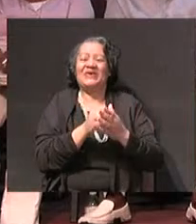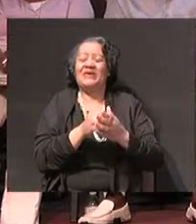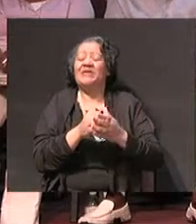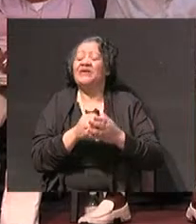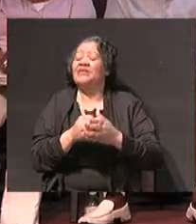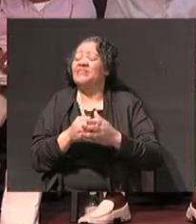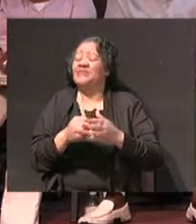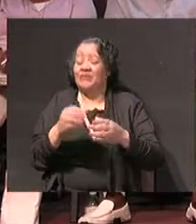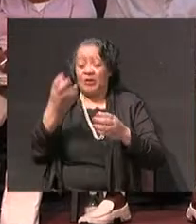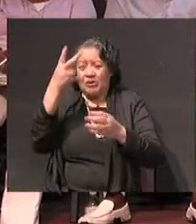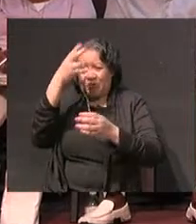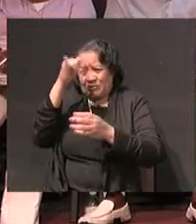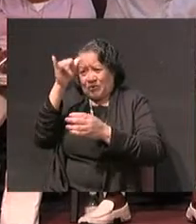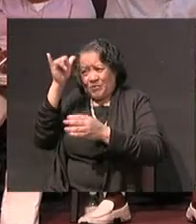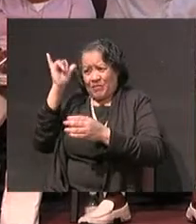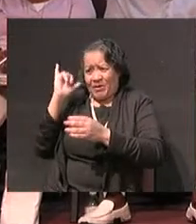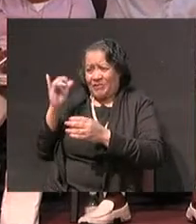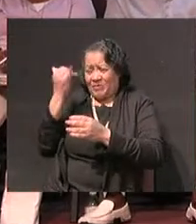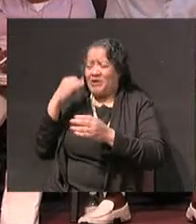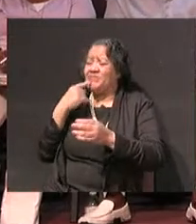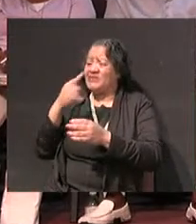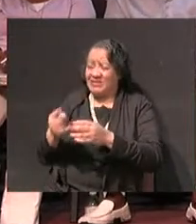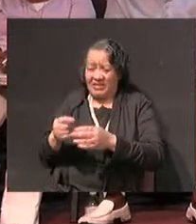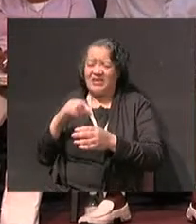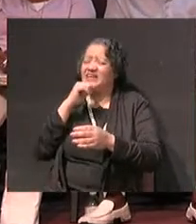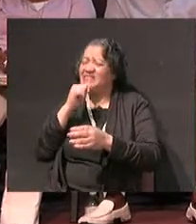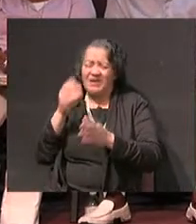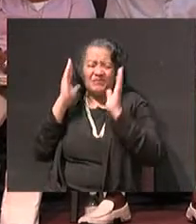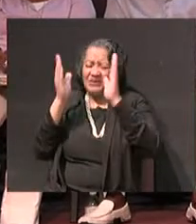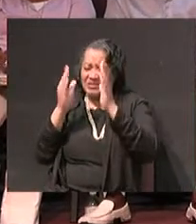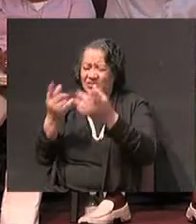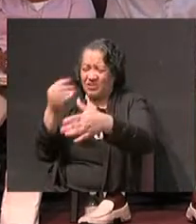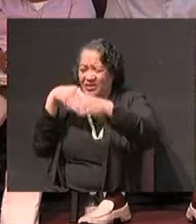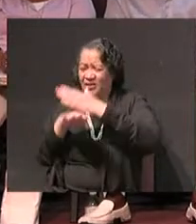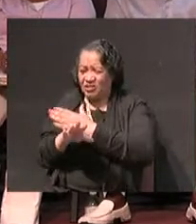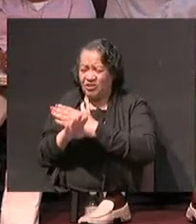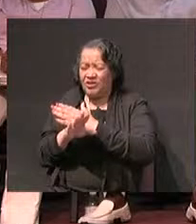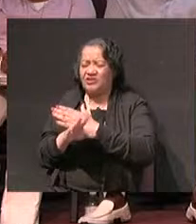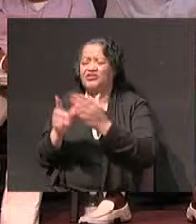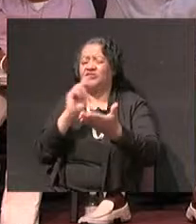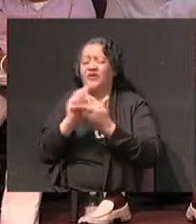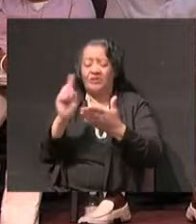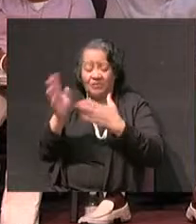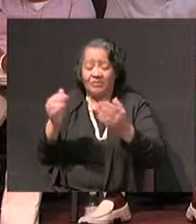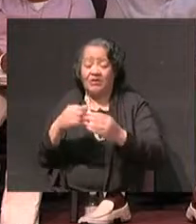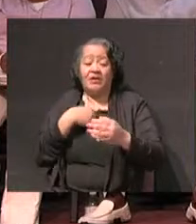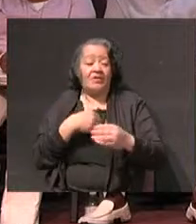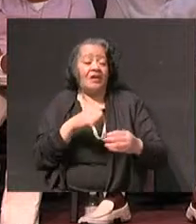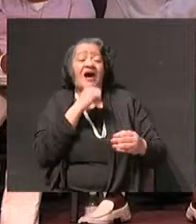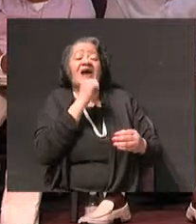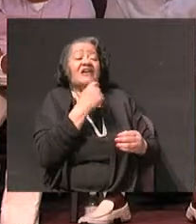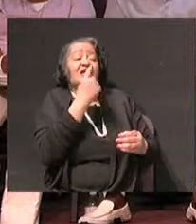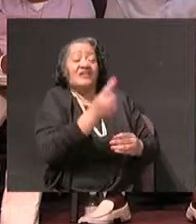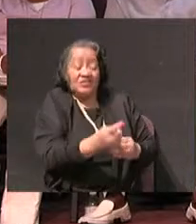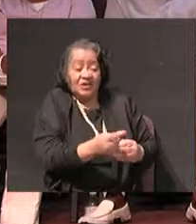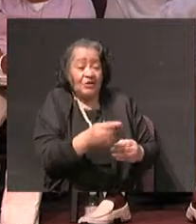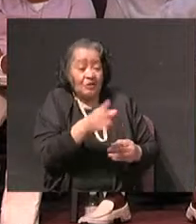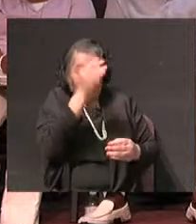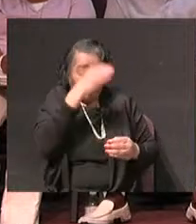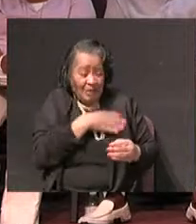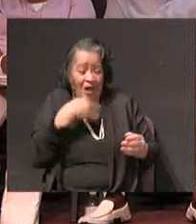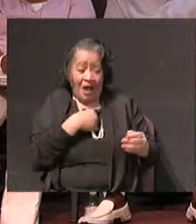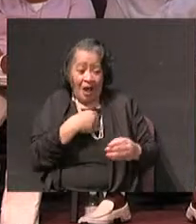Mr. Buddy said, don't pay attention to him. He comes in and does it every week. But I didn't tell him I was Kevin Cosby. I just let him keep